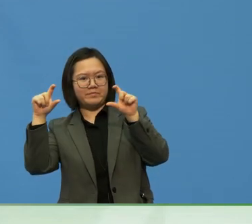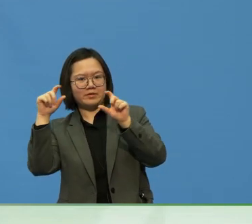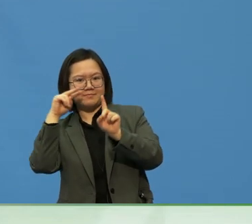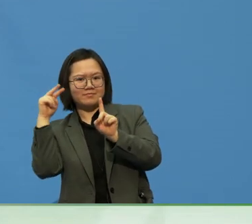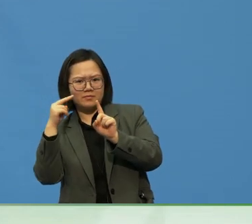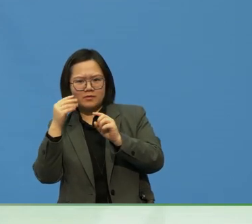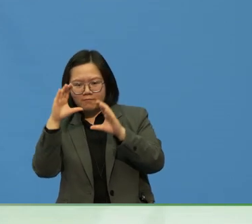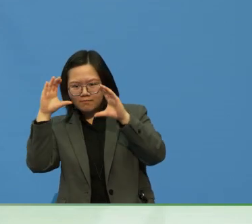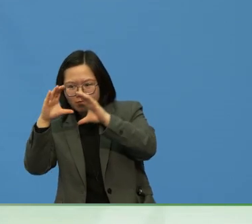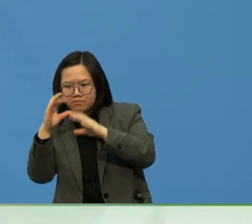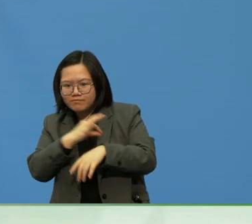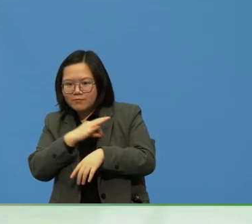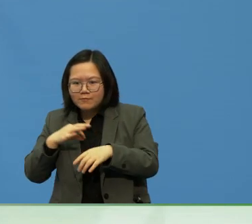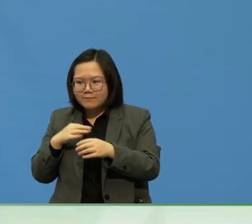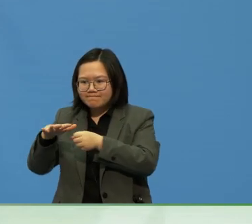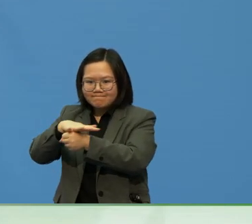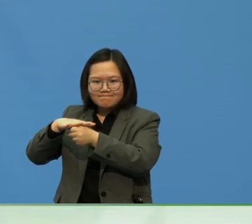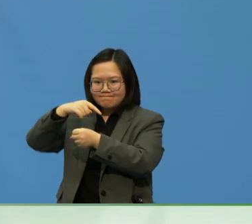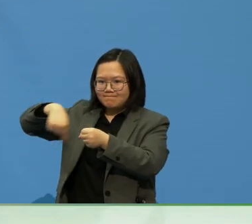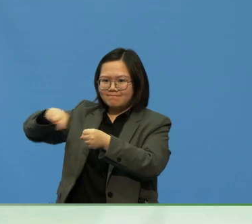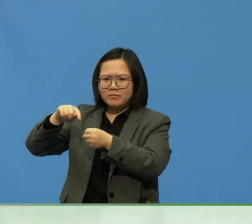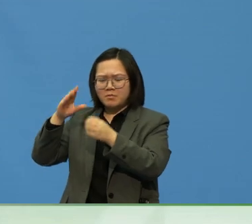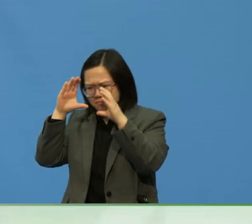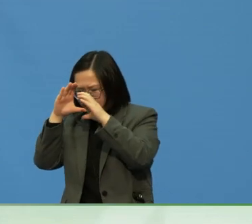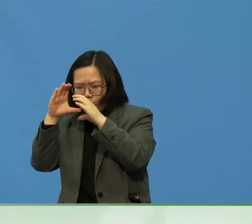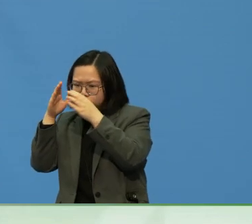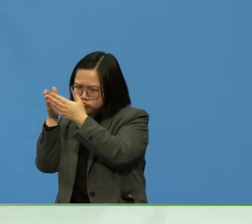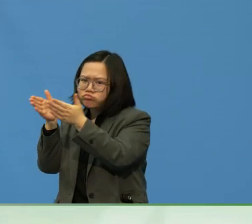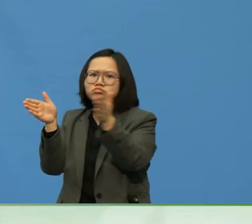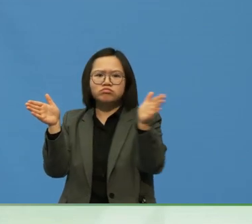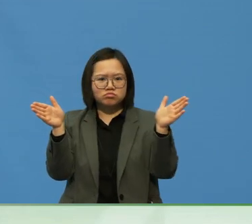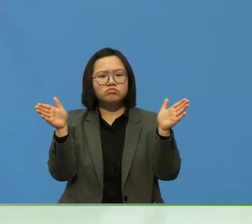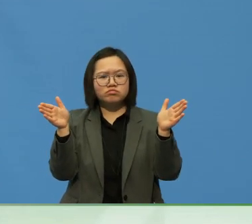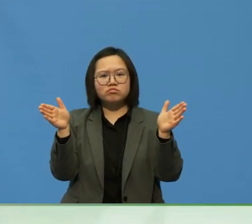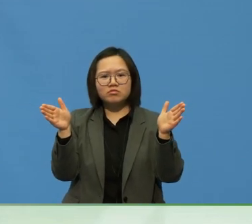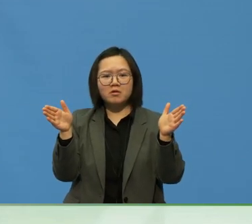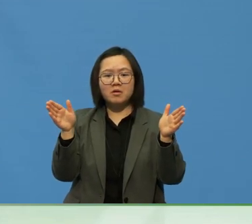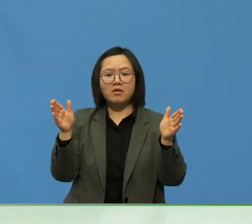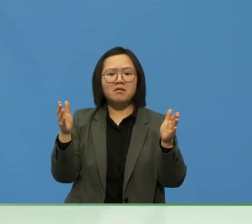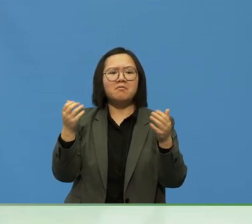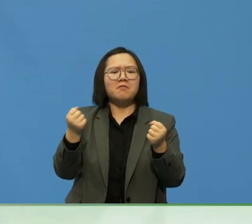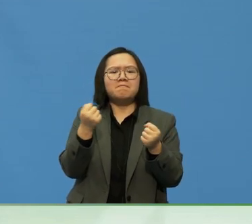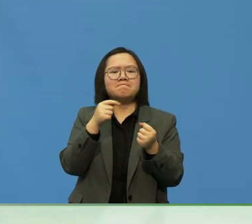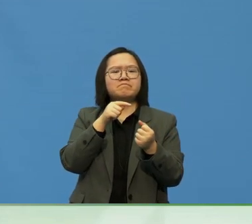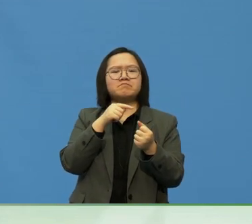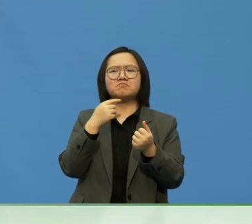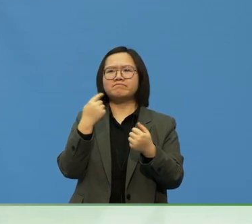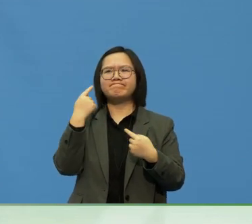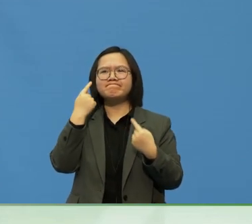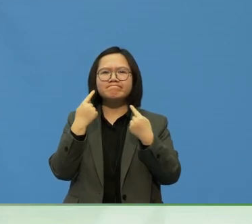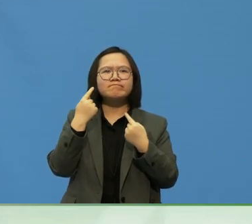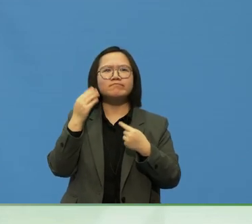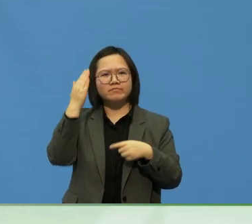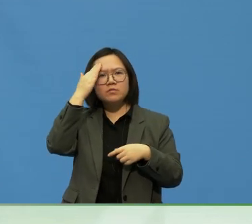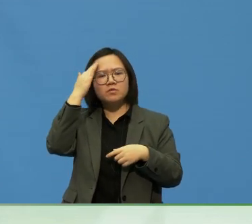sector, but that's not the entire game. I'm so conscious of the fact that we haven't told people that they